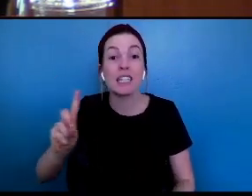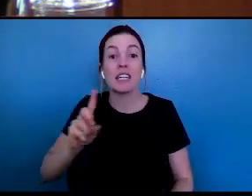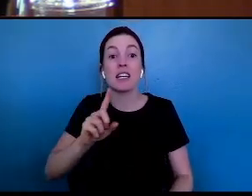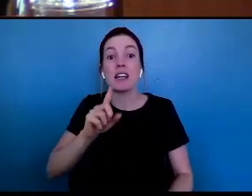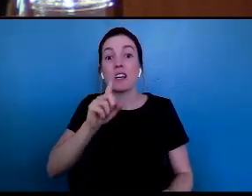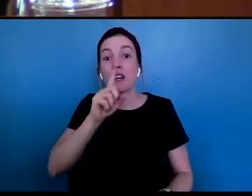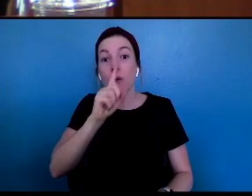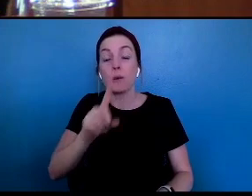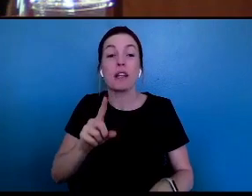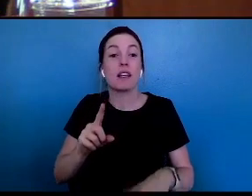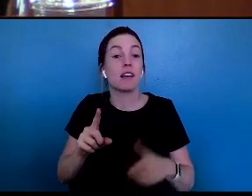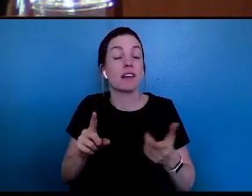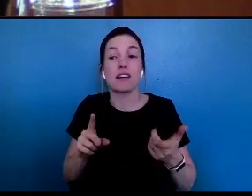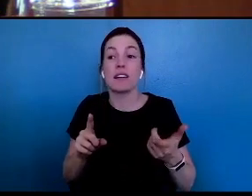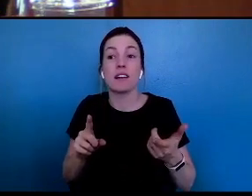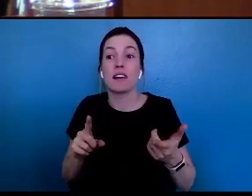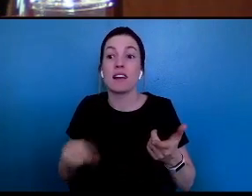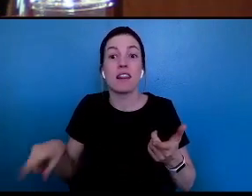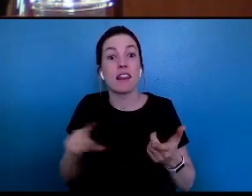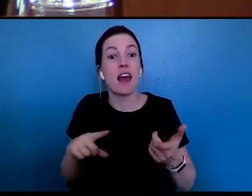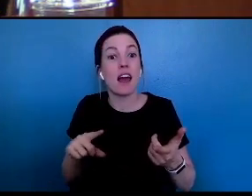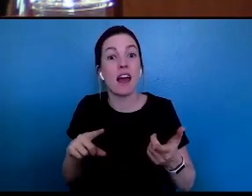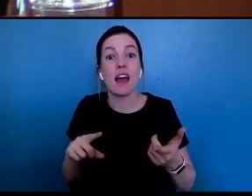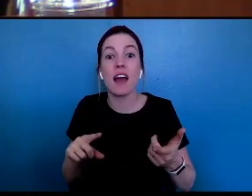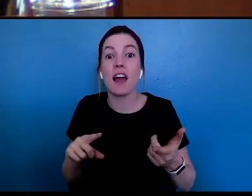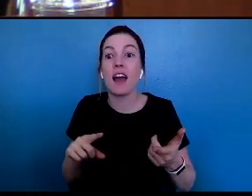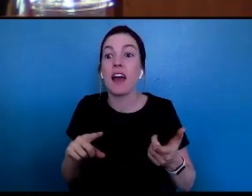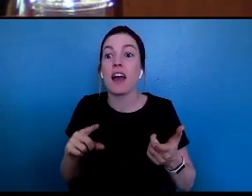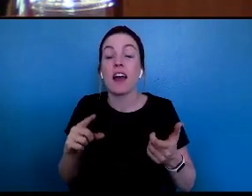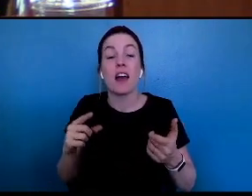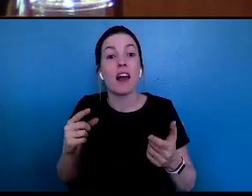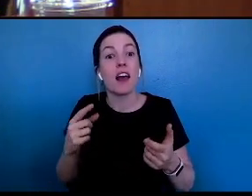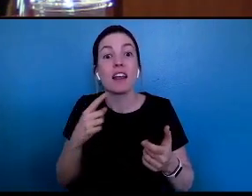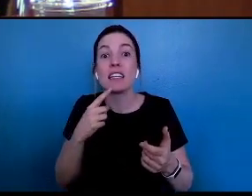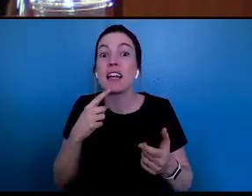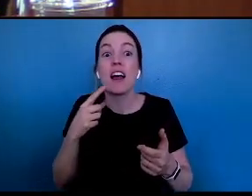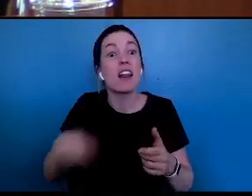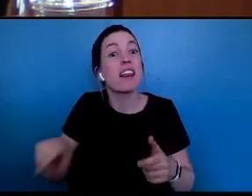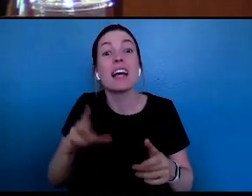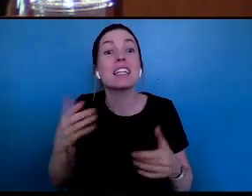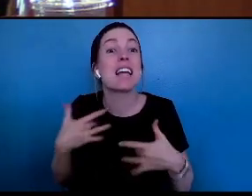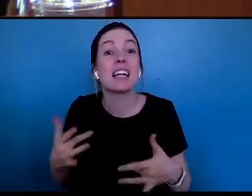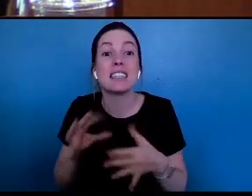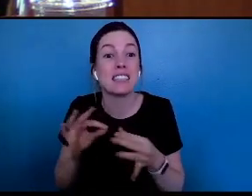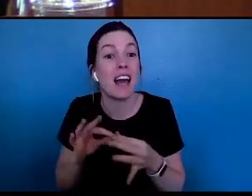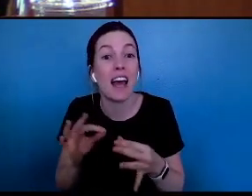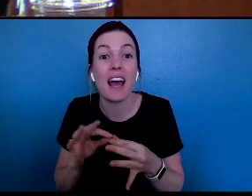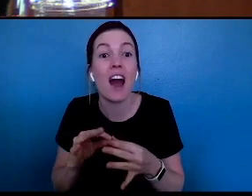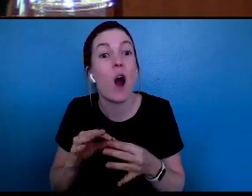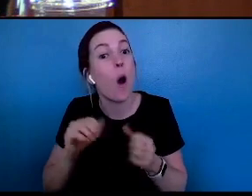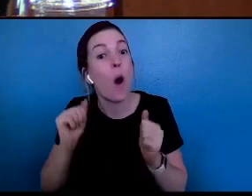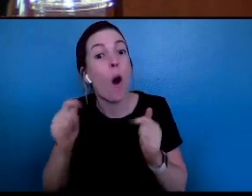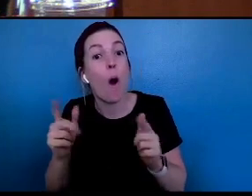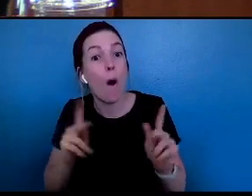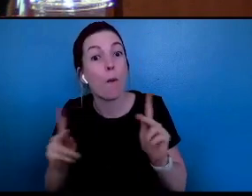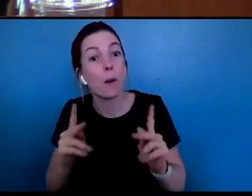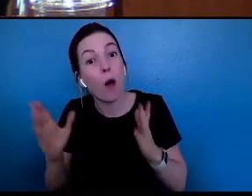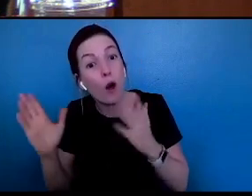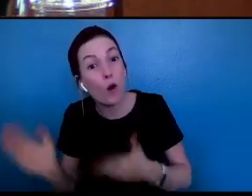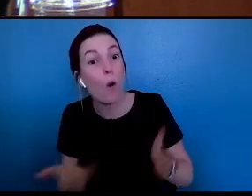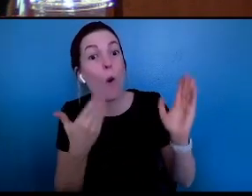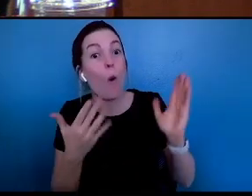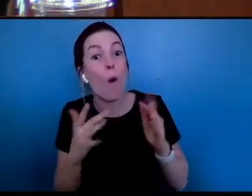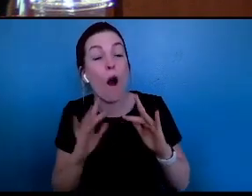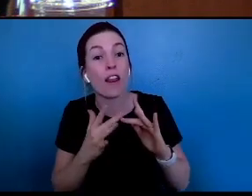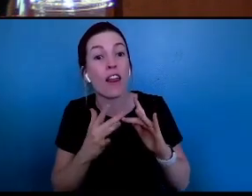it's best if we just get everybody gets online and magically we will have consensus. There's been in the past few years,